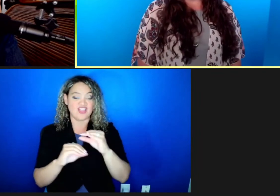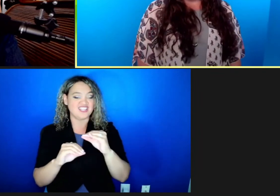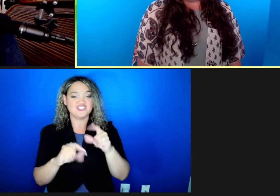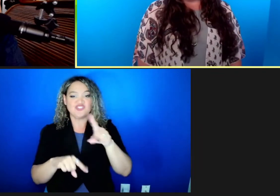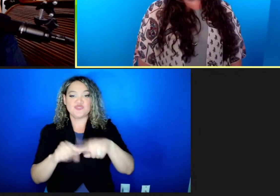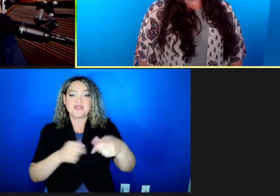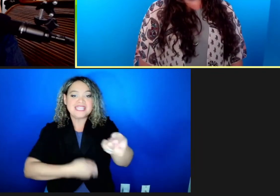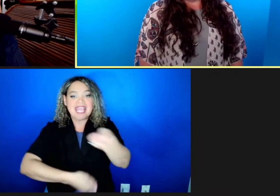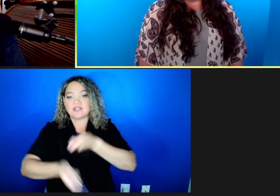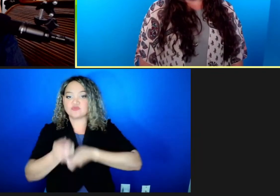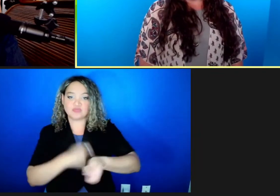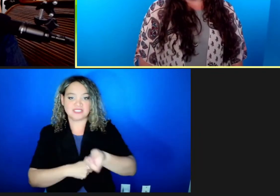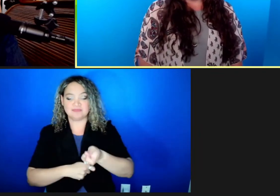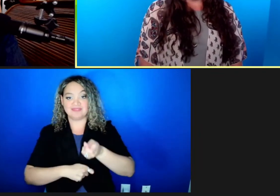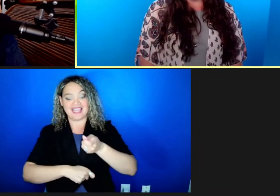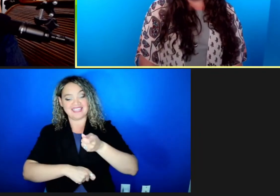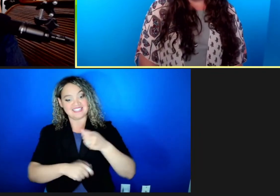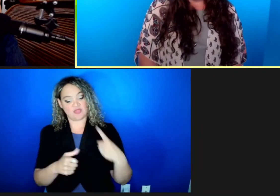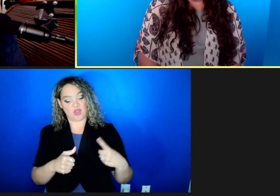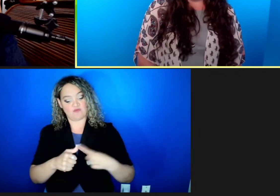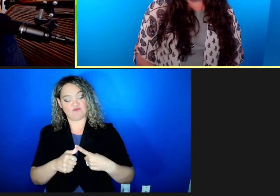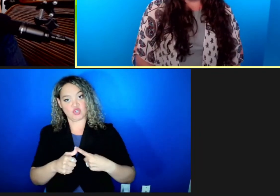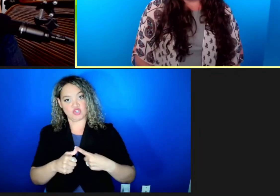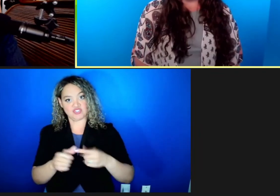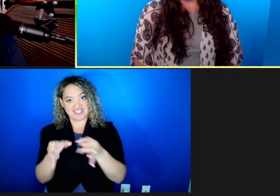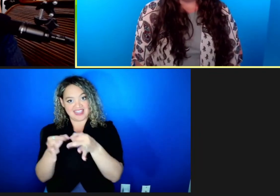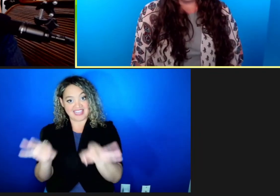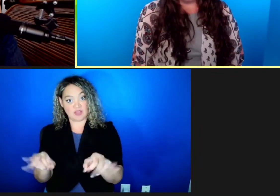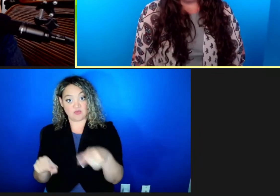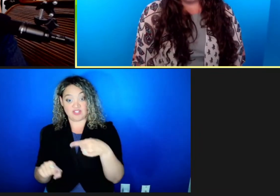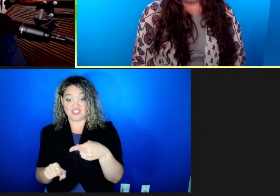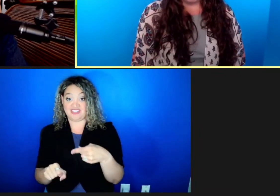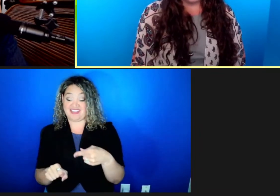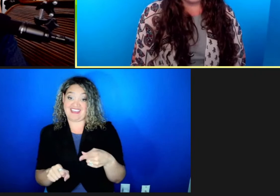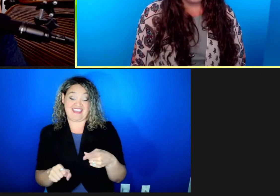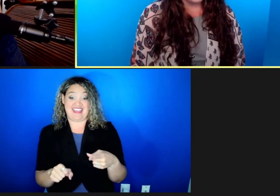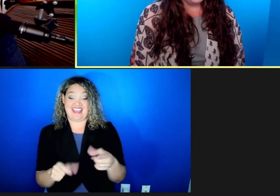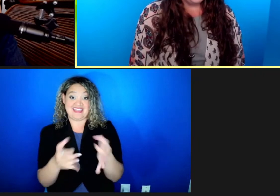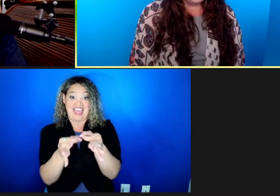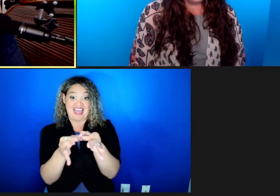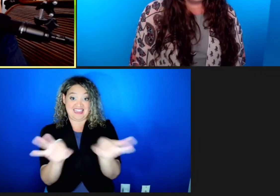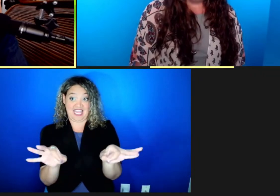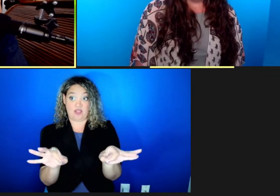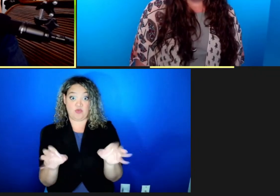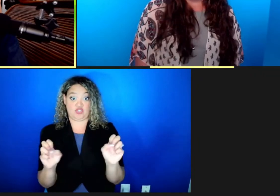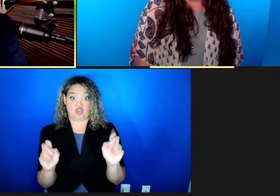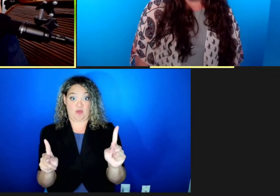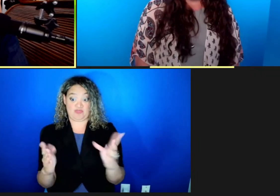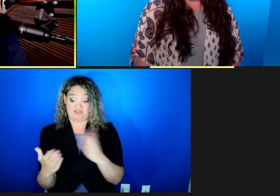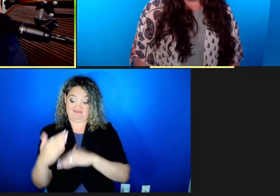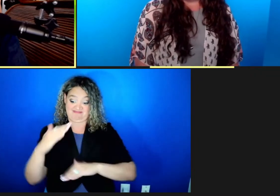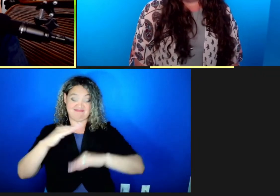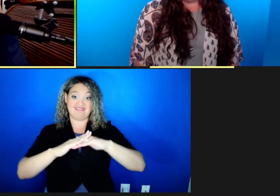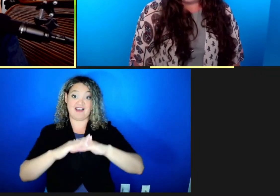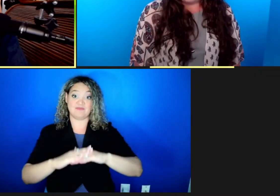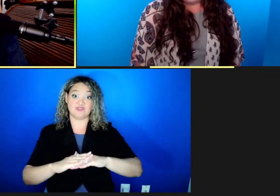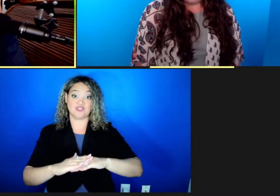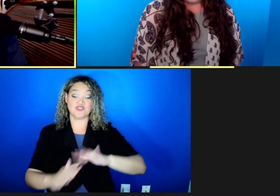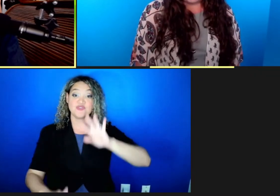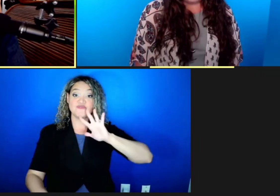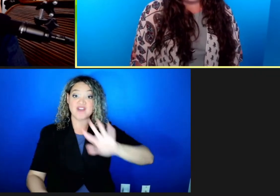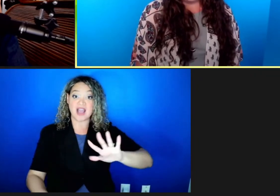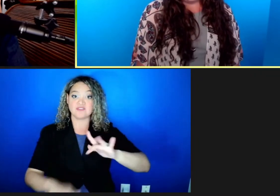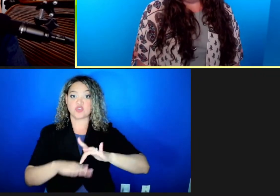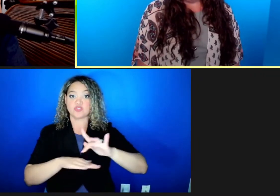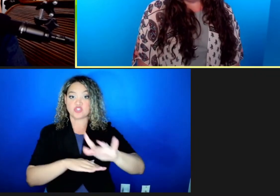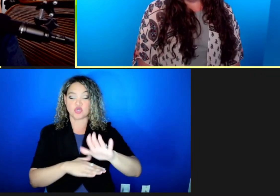having a native use of a language. And that language window is only up until 5 years old. Wow. So it's early intervention for